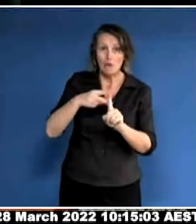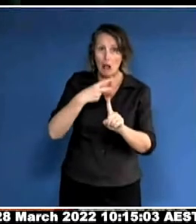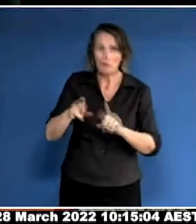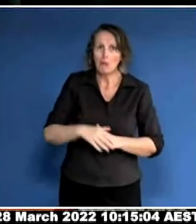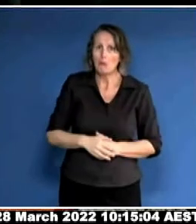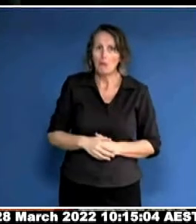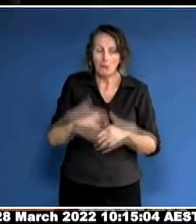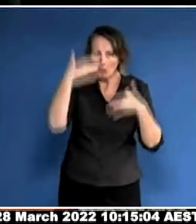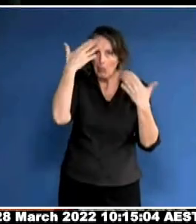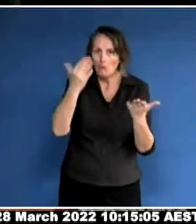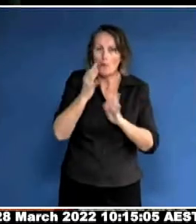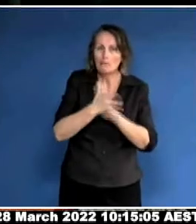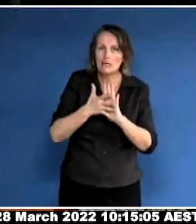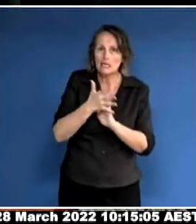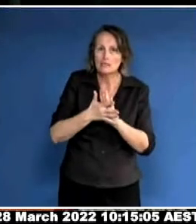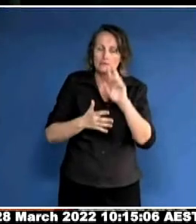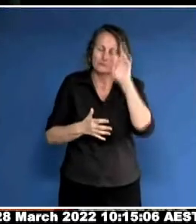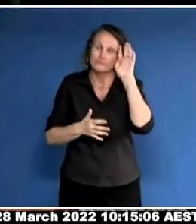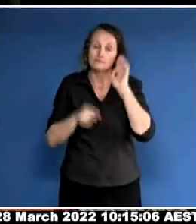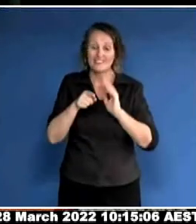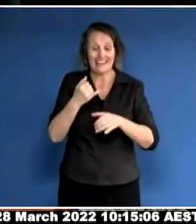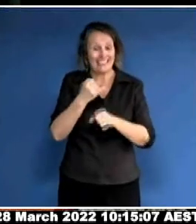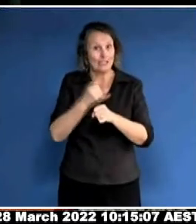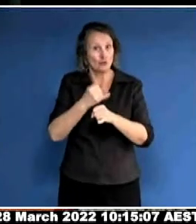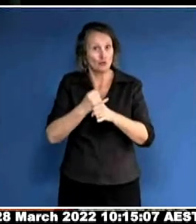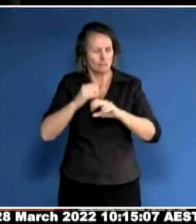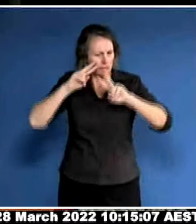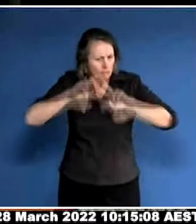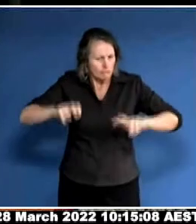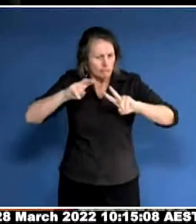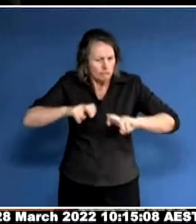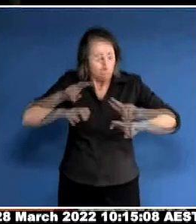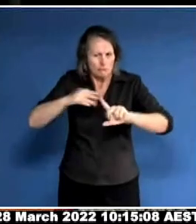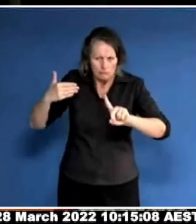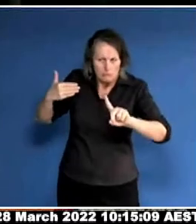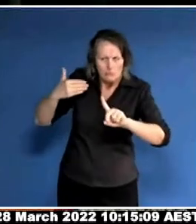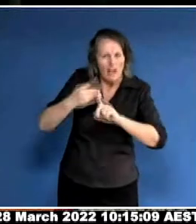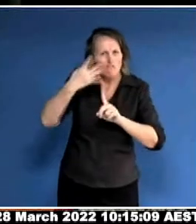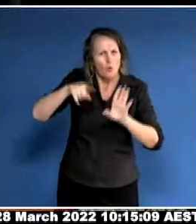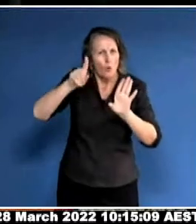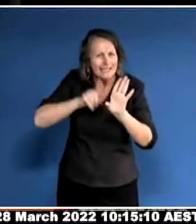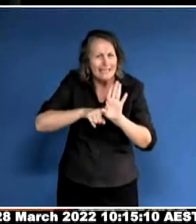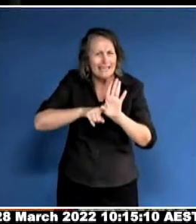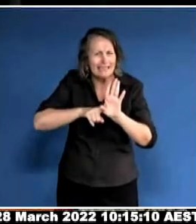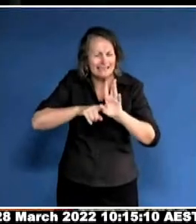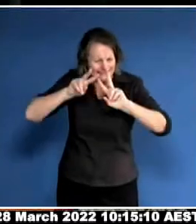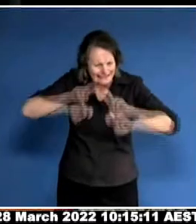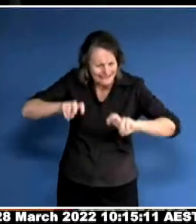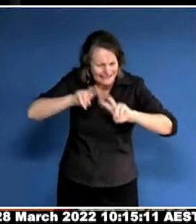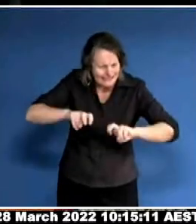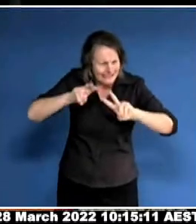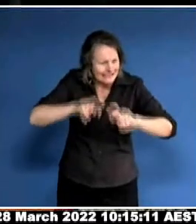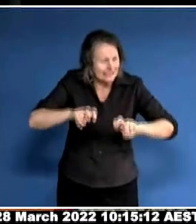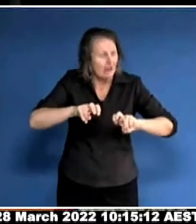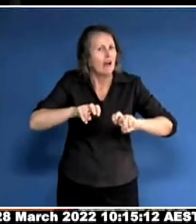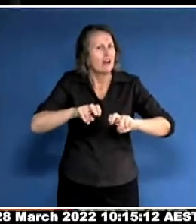The Institute looked at over 40 years of research and its evidence to identify what it describes as